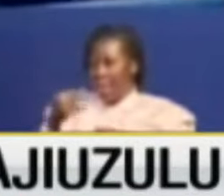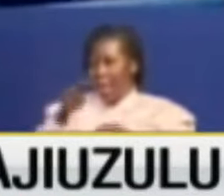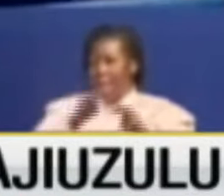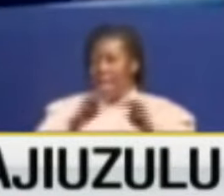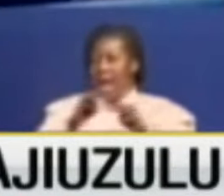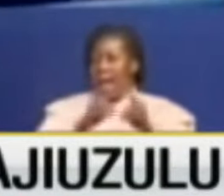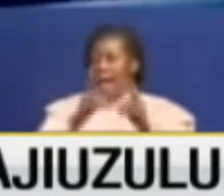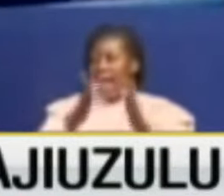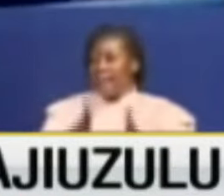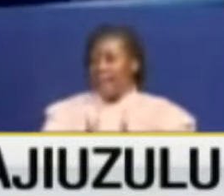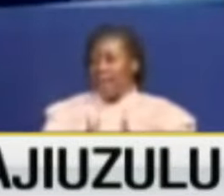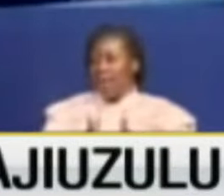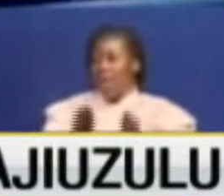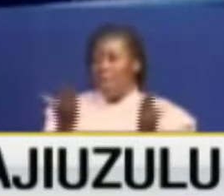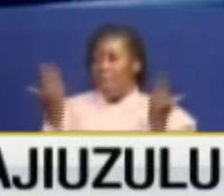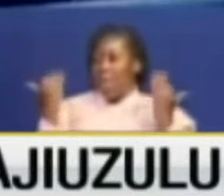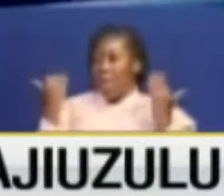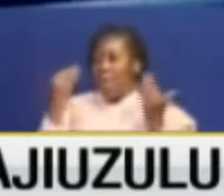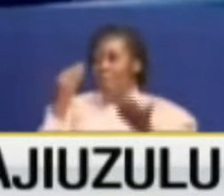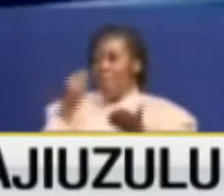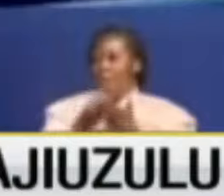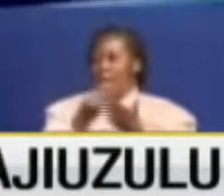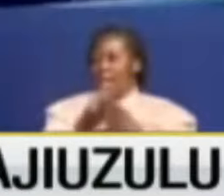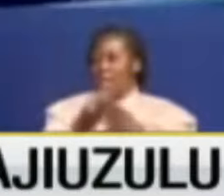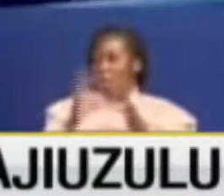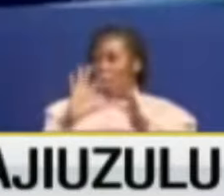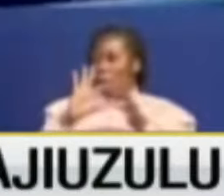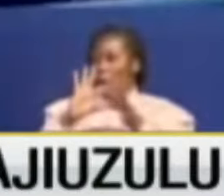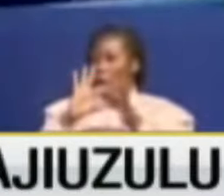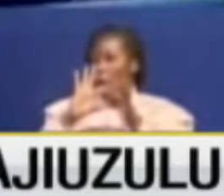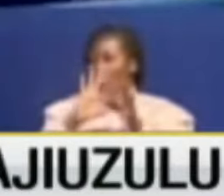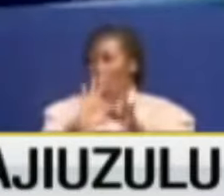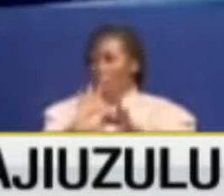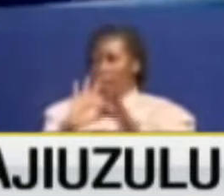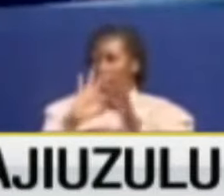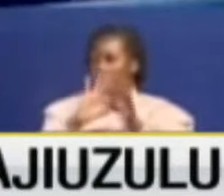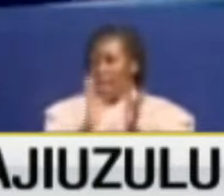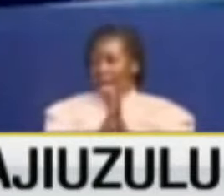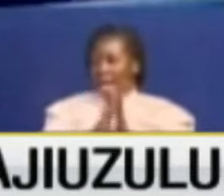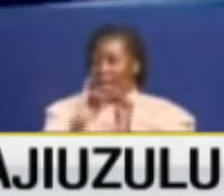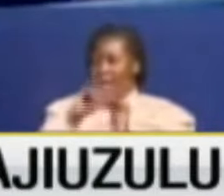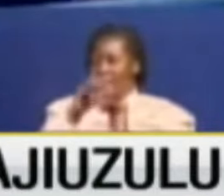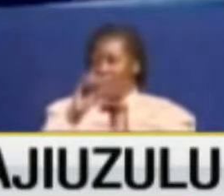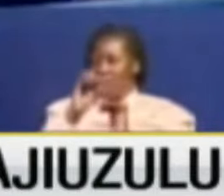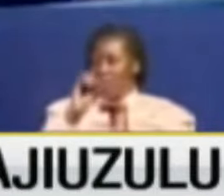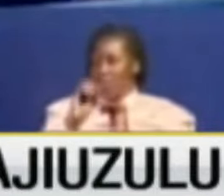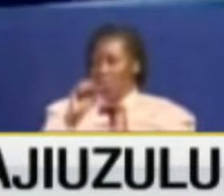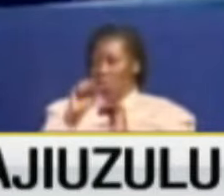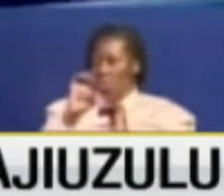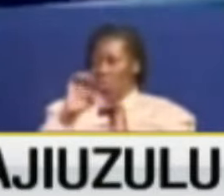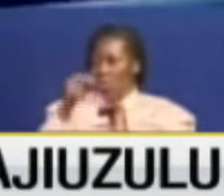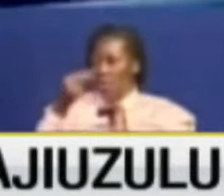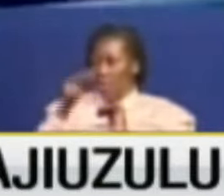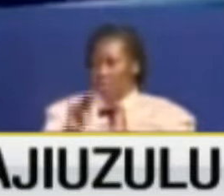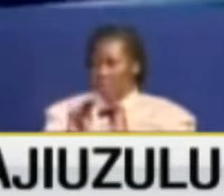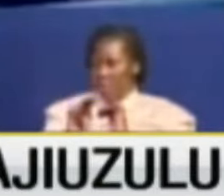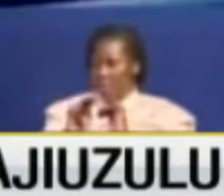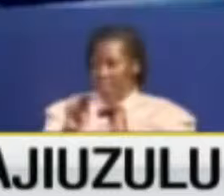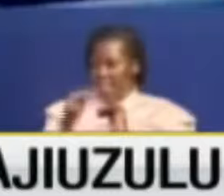Managing Director of Meru Finance Corporation, and Joseph Kithure Mberia,